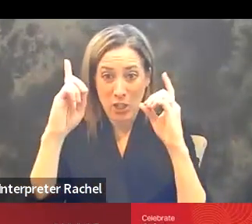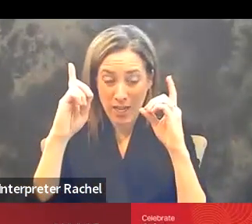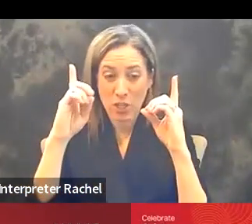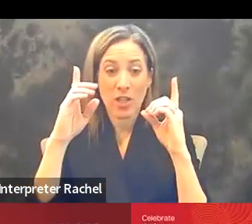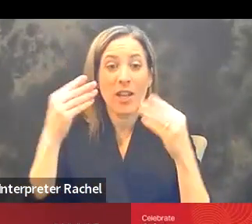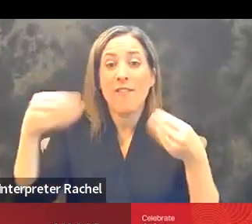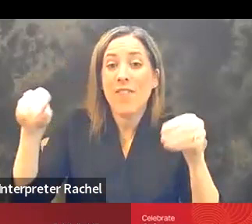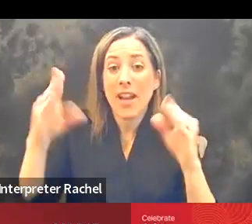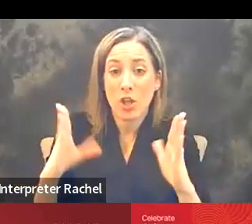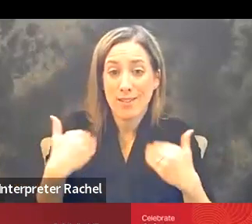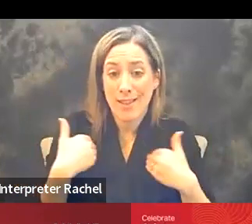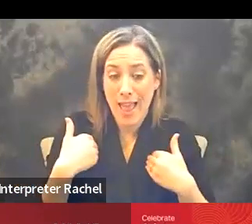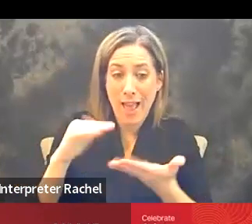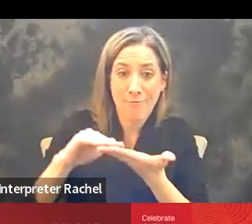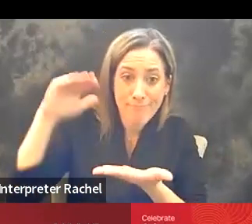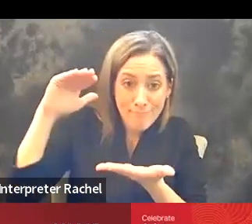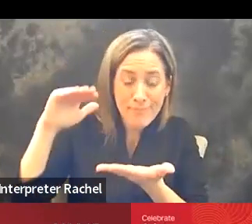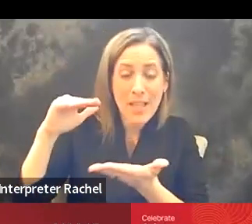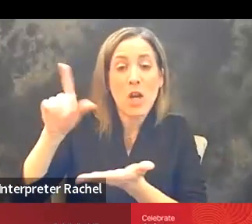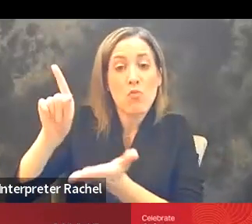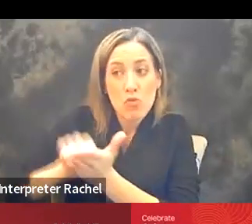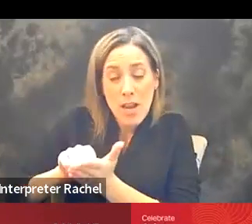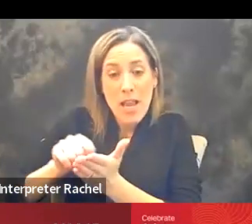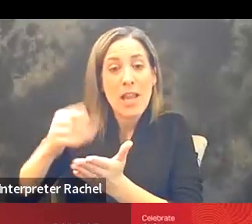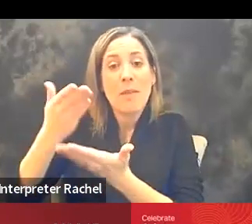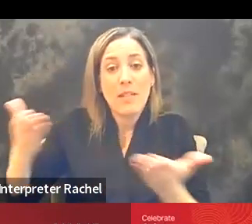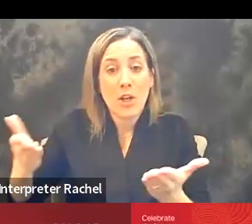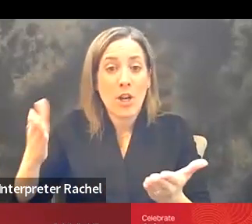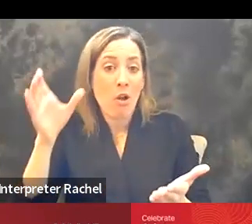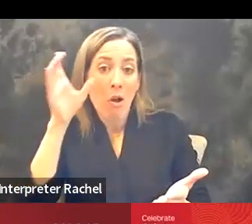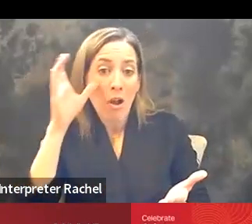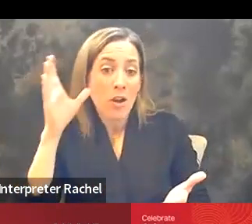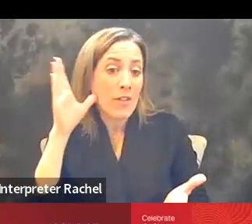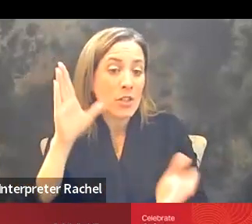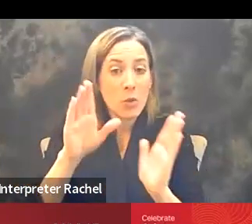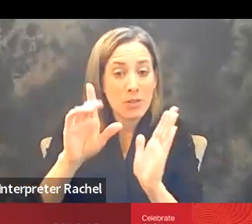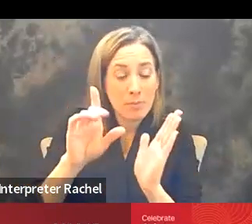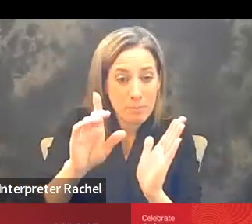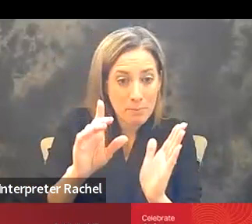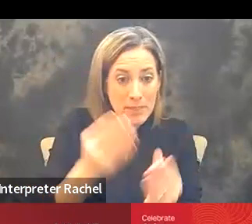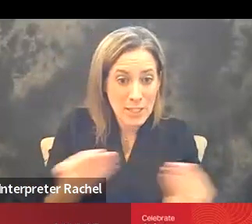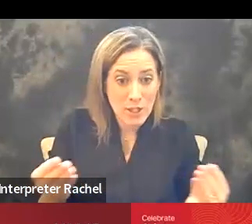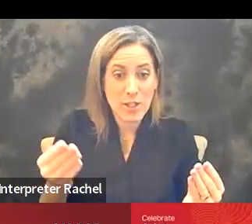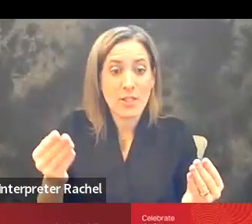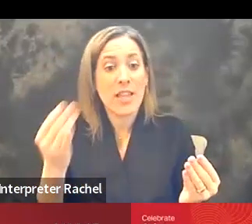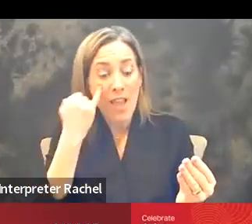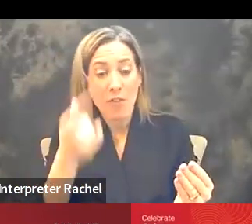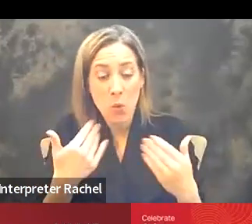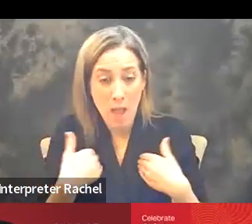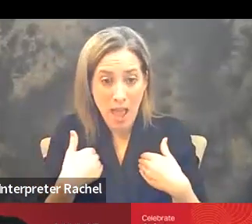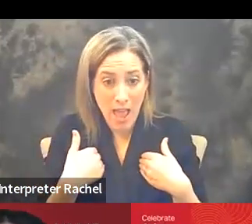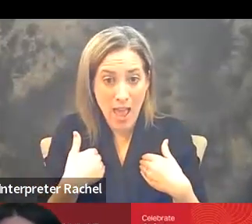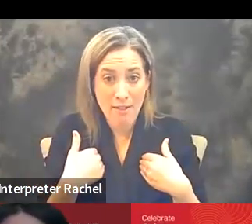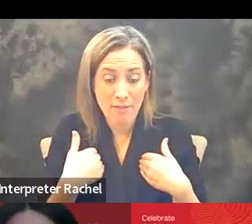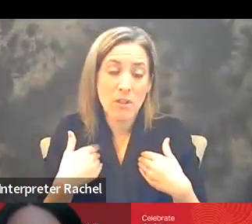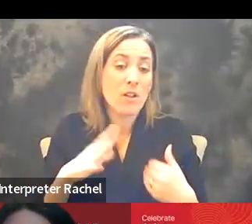have packages that include both print materials and audiovisual materials. And so if you do have a package like that, and we're learning with